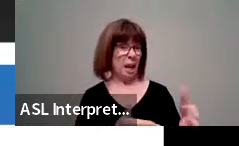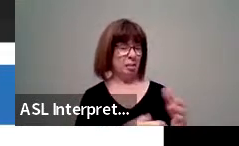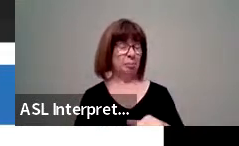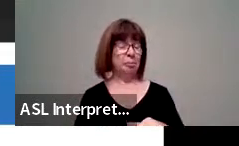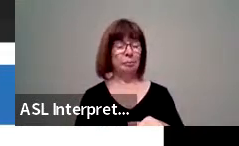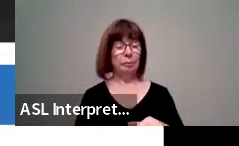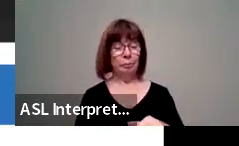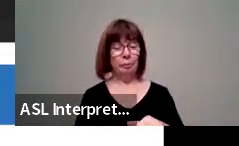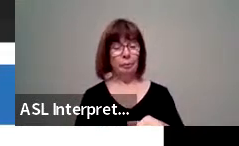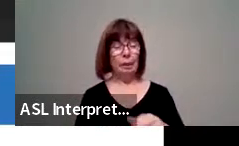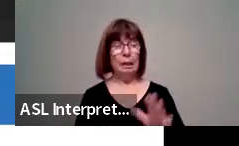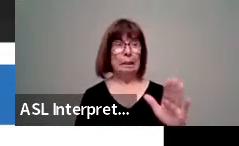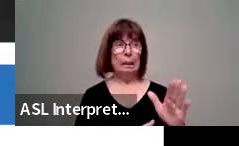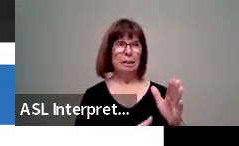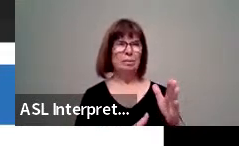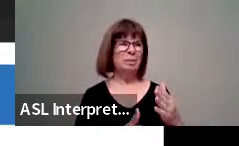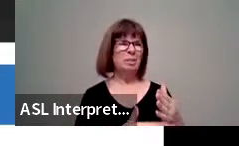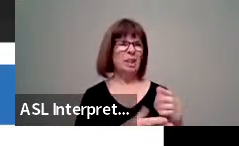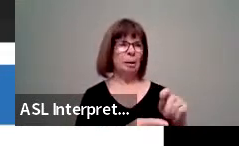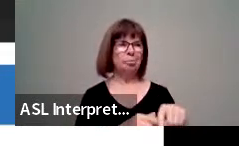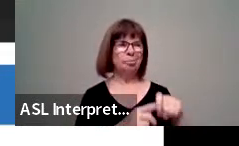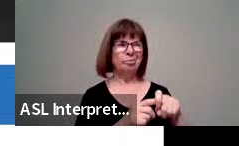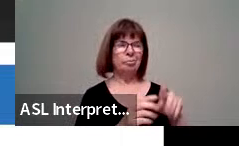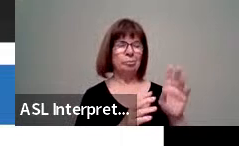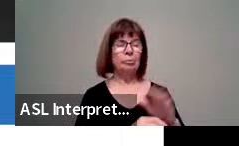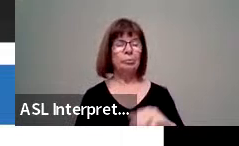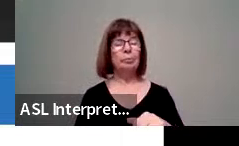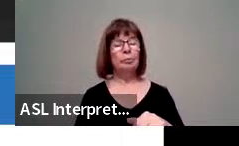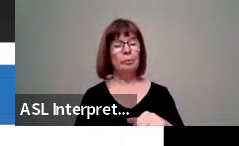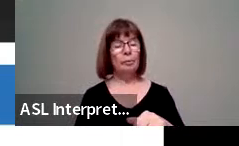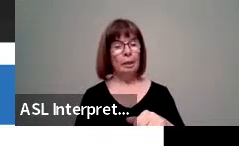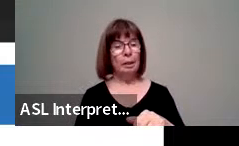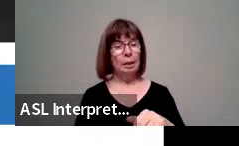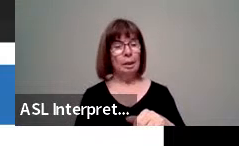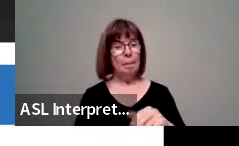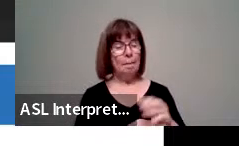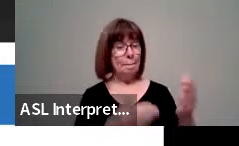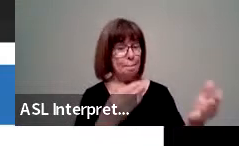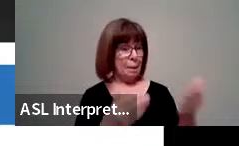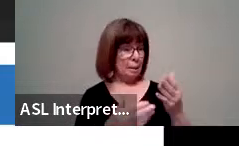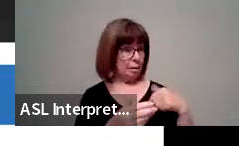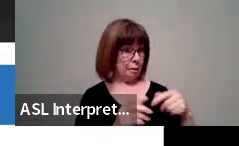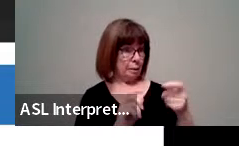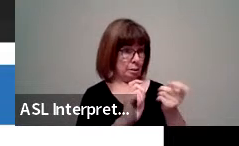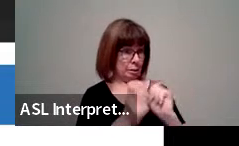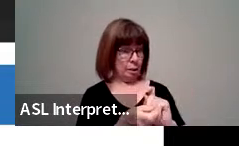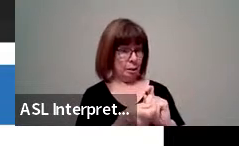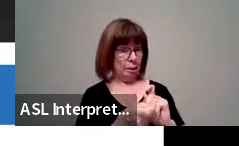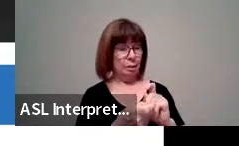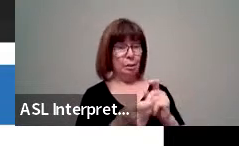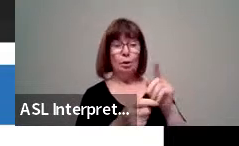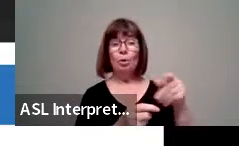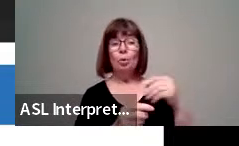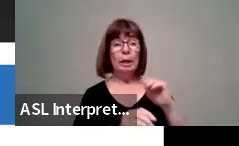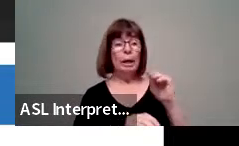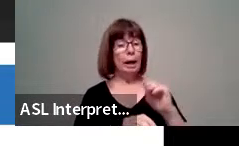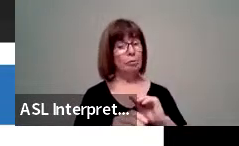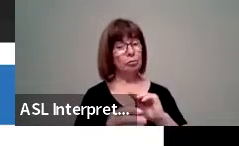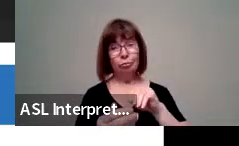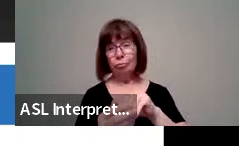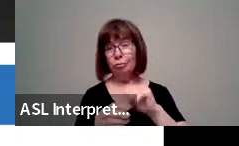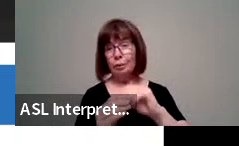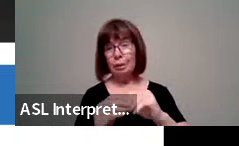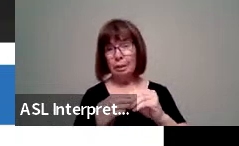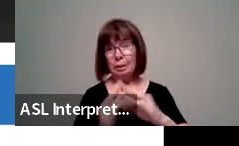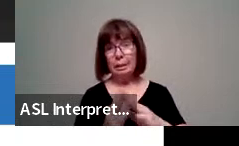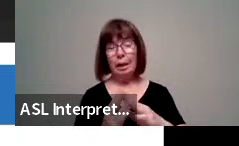want to just stop there and see if many of these changes we have put into place in response to the